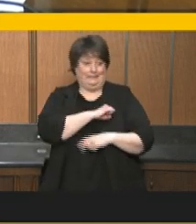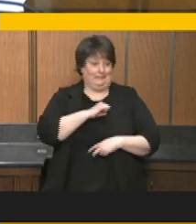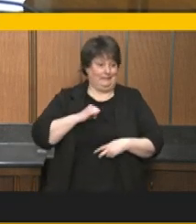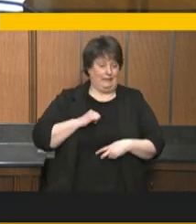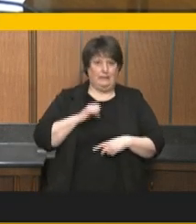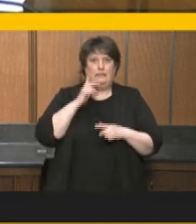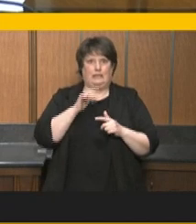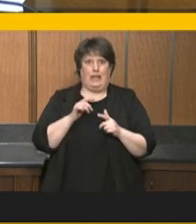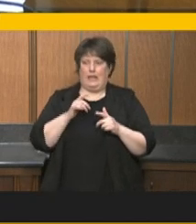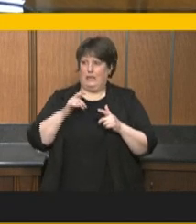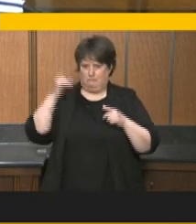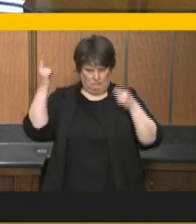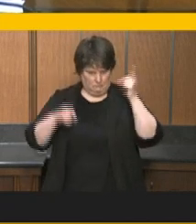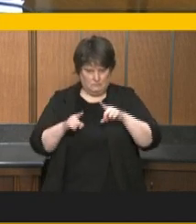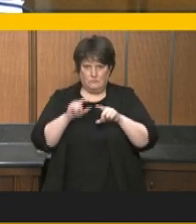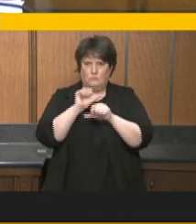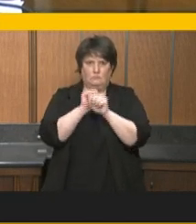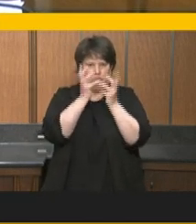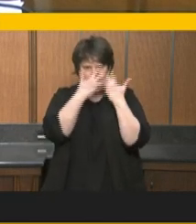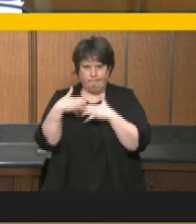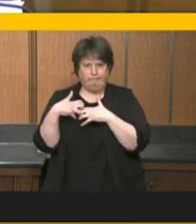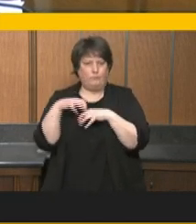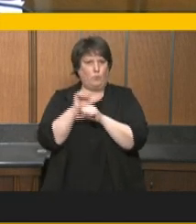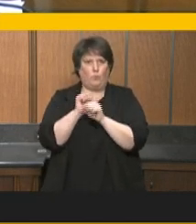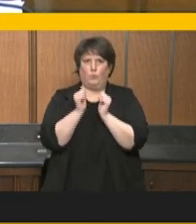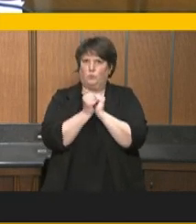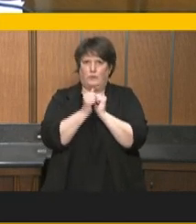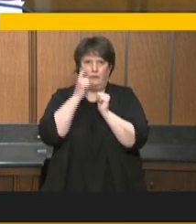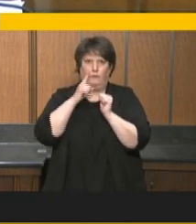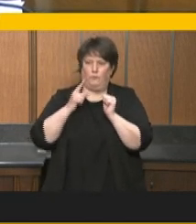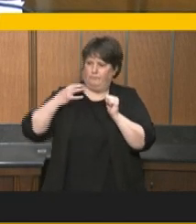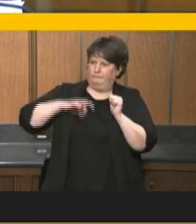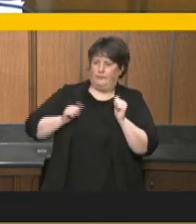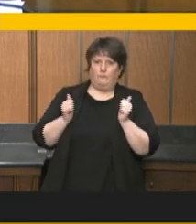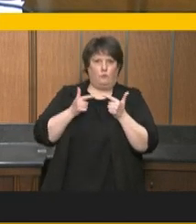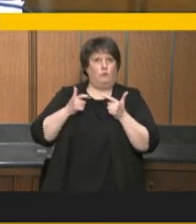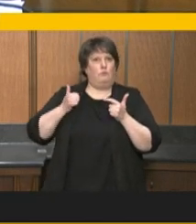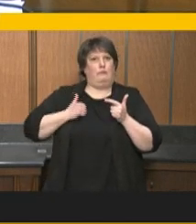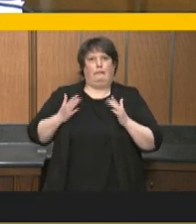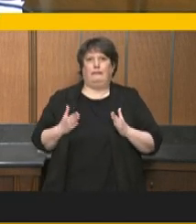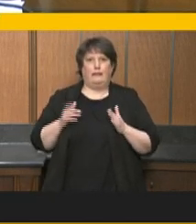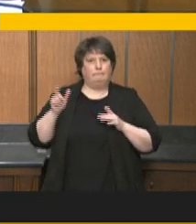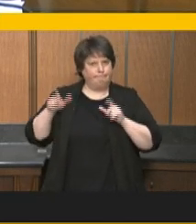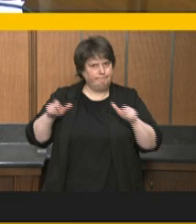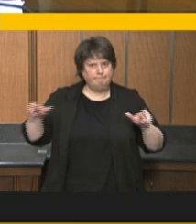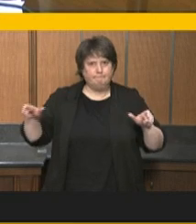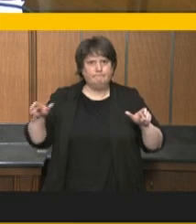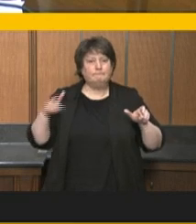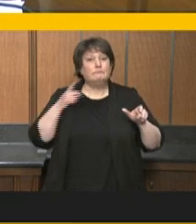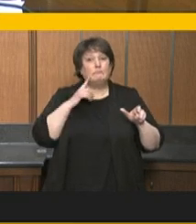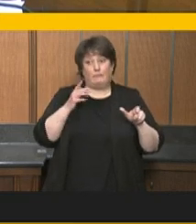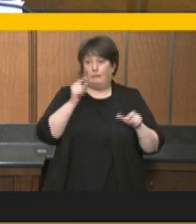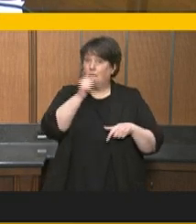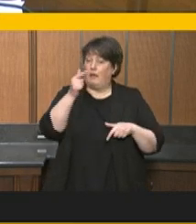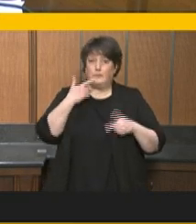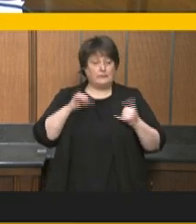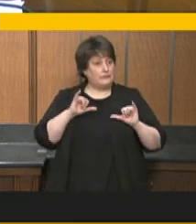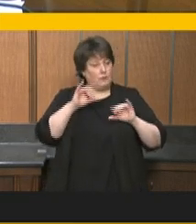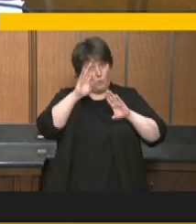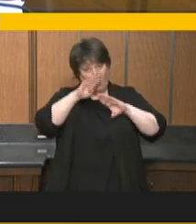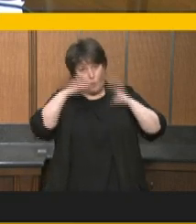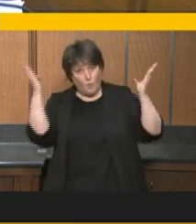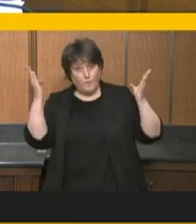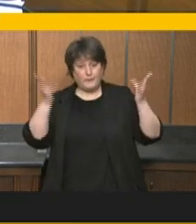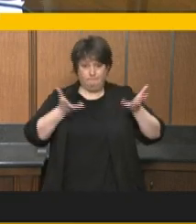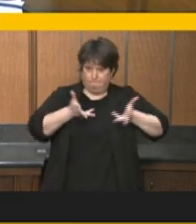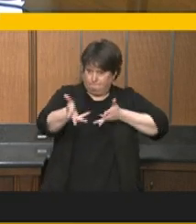working together in the best interest of Canadians. And the government intends to continue to be open, transparent,